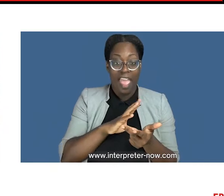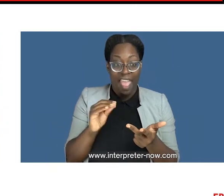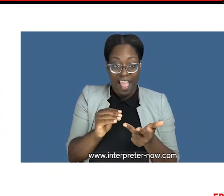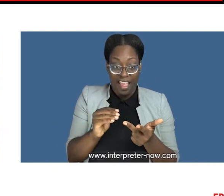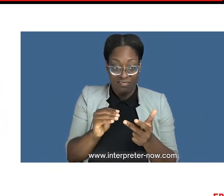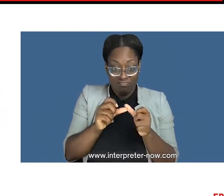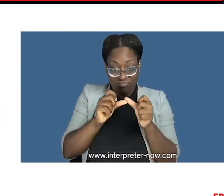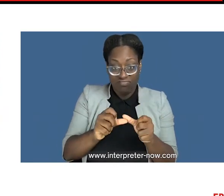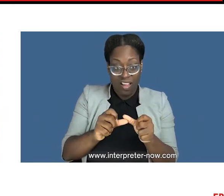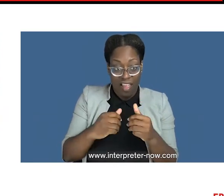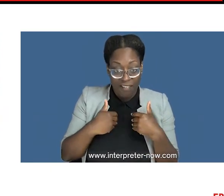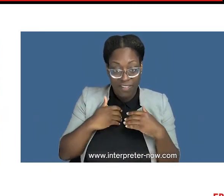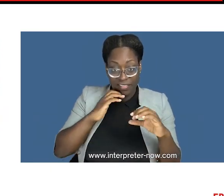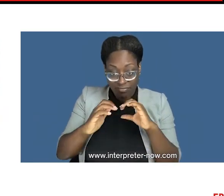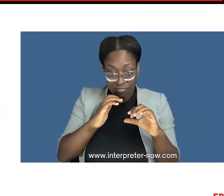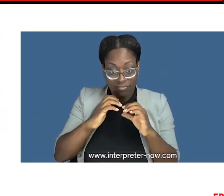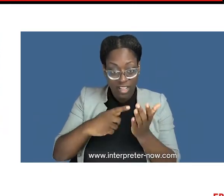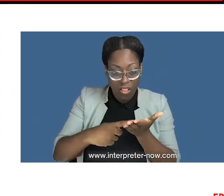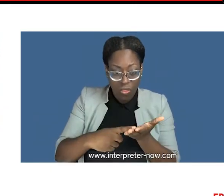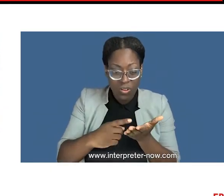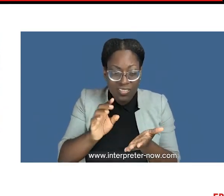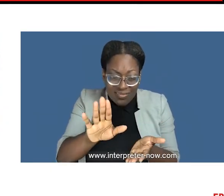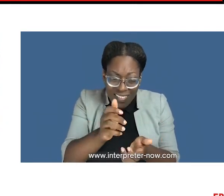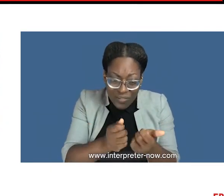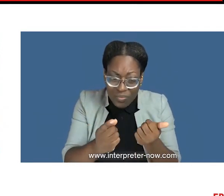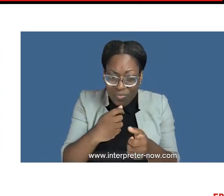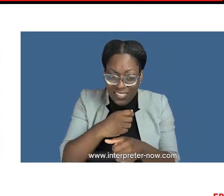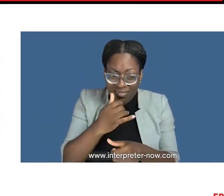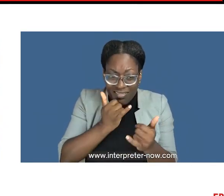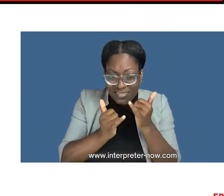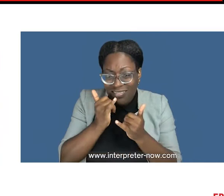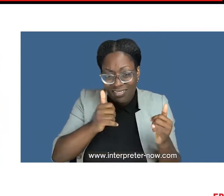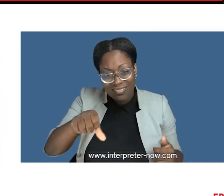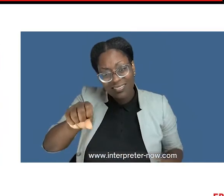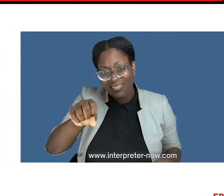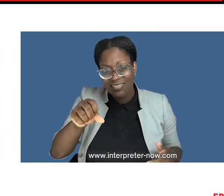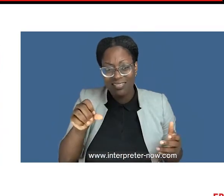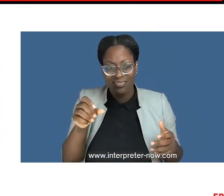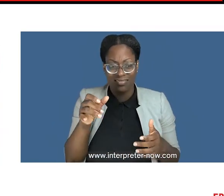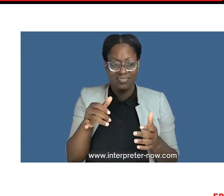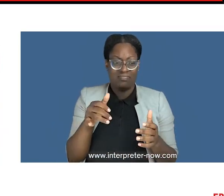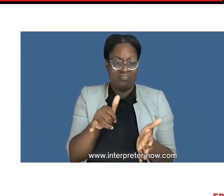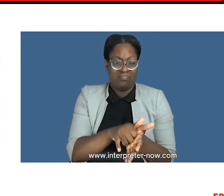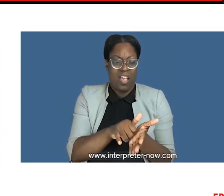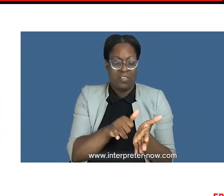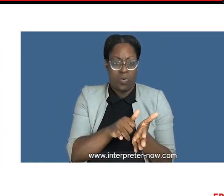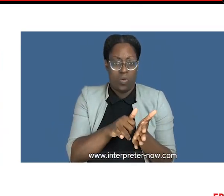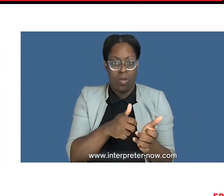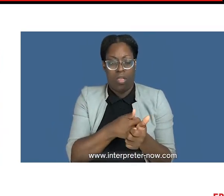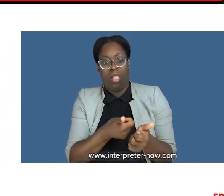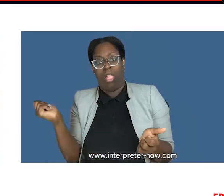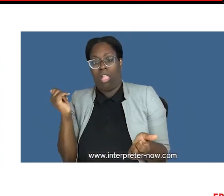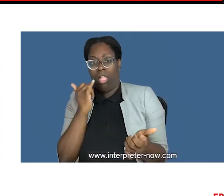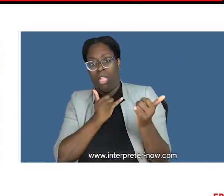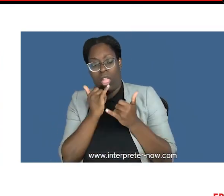your mistake and keep going. It's a learning process. Everybody's going to make mistakes at one point or another. We all make mistakes from time to time. And